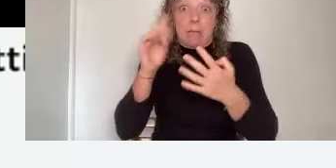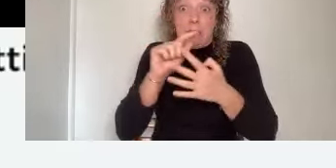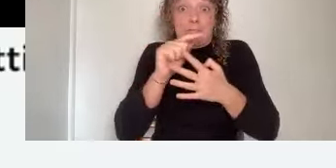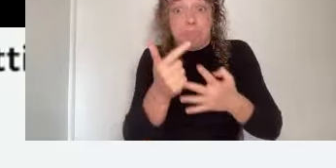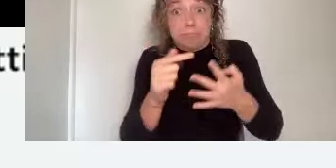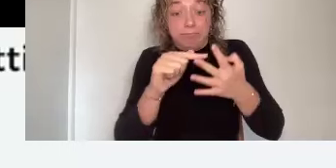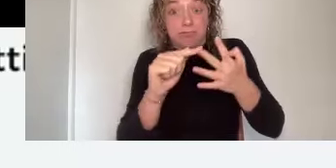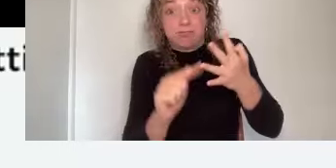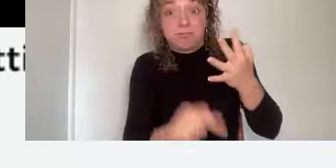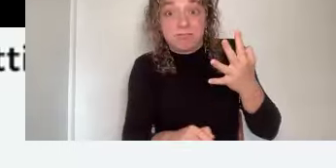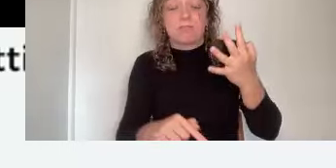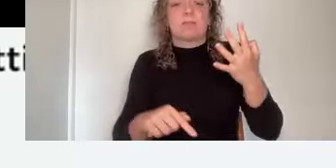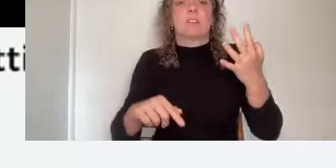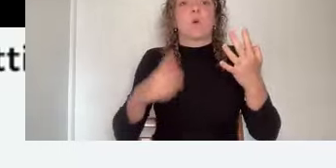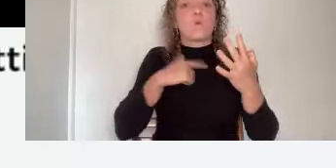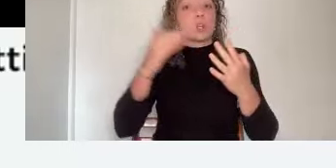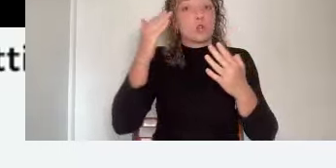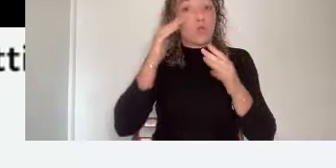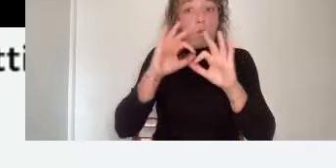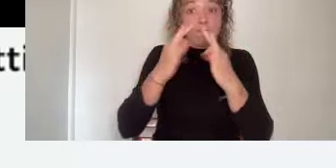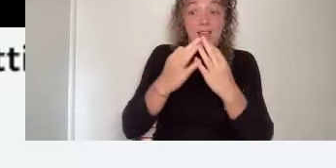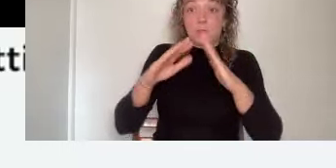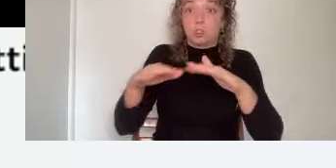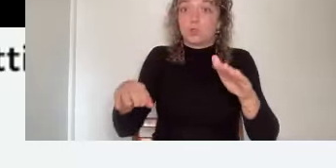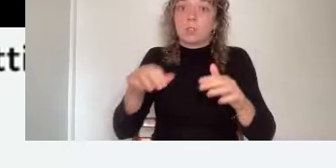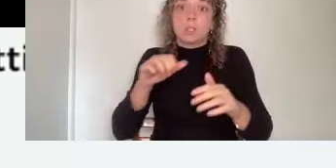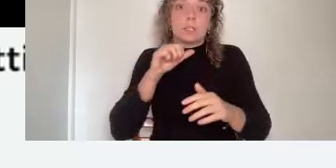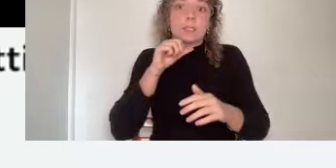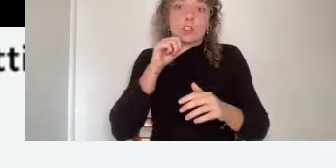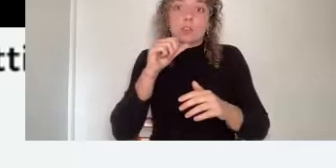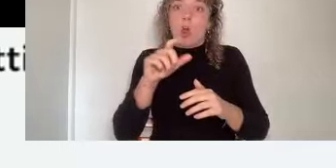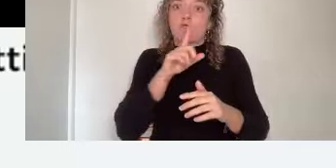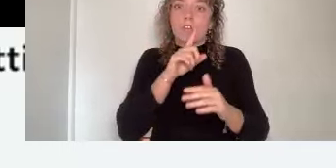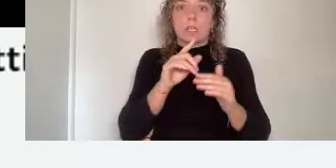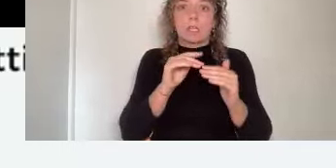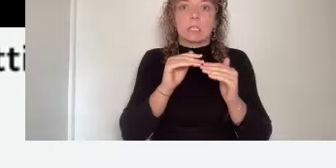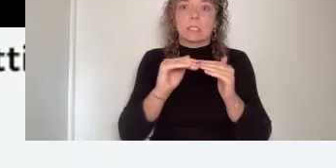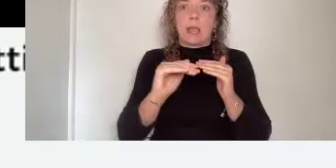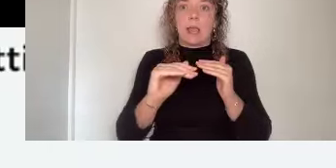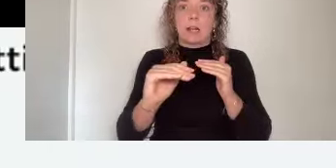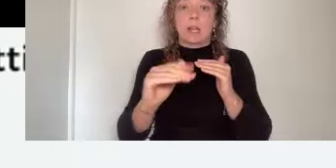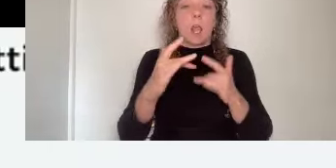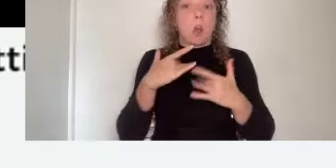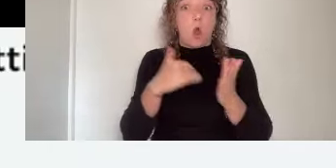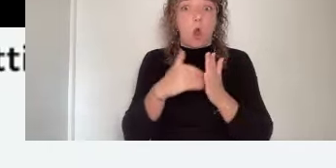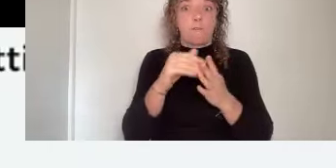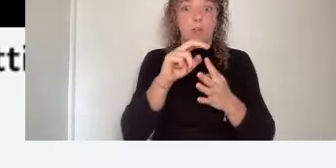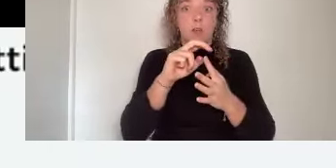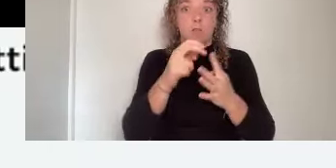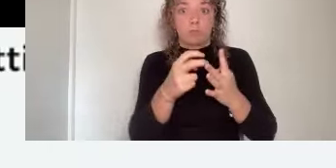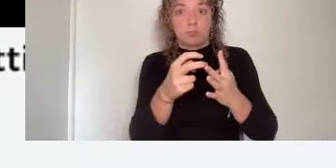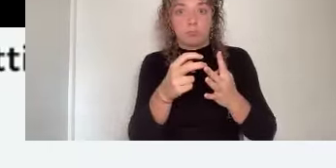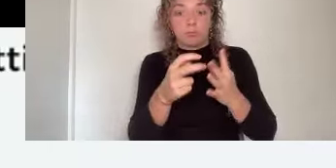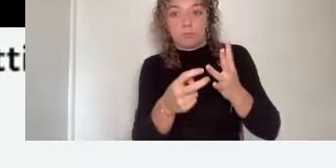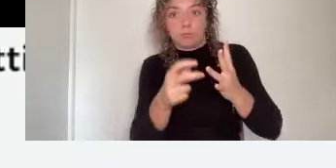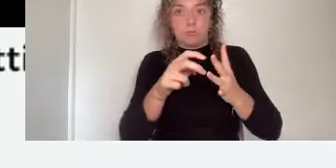right? We know that families and children, it's not stagnant when experiencing homelessness. They go often from one of these categories